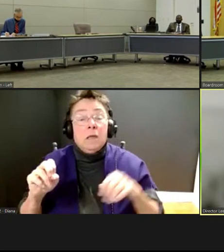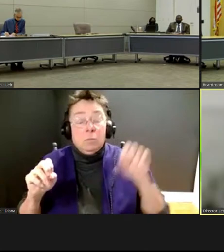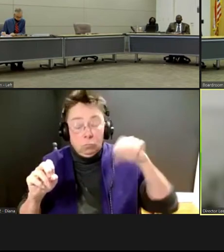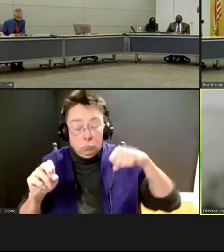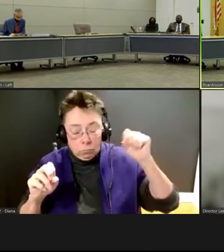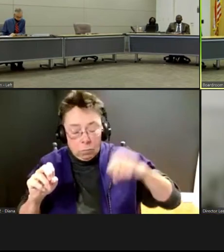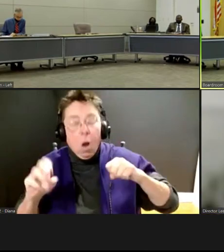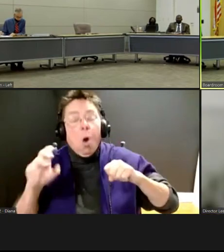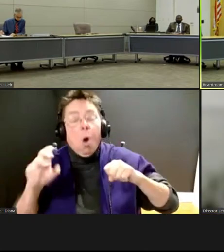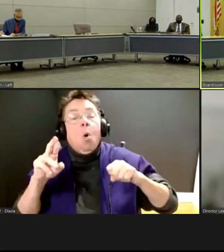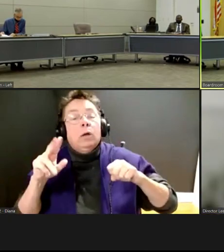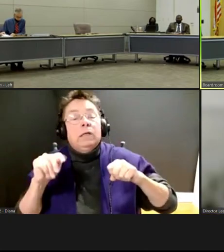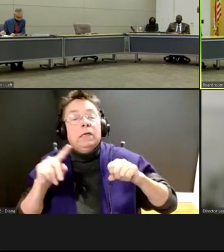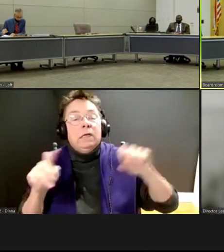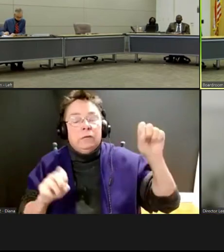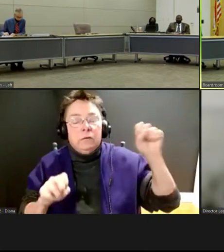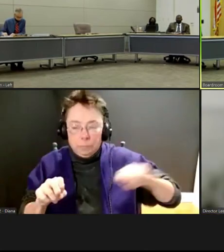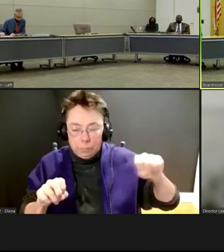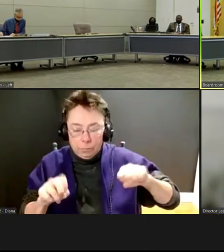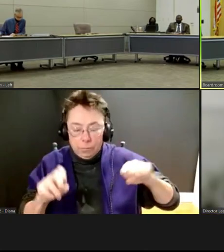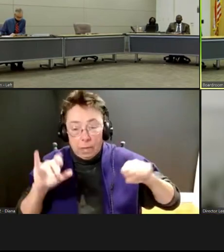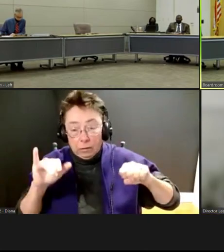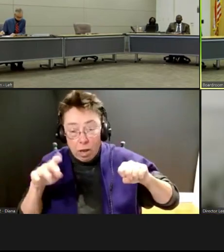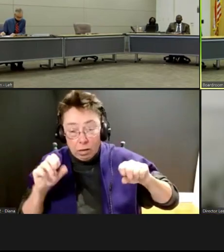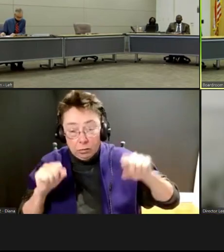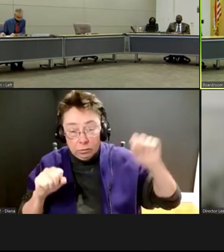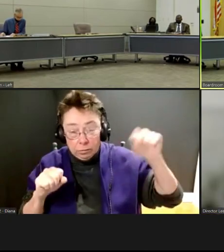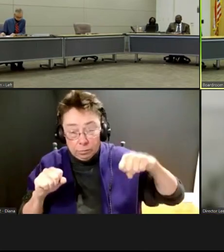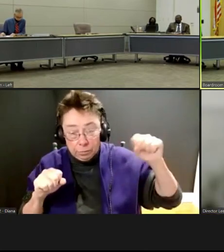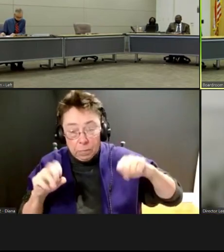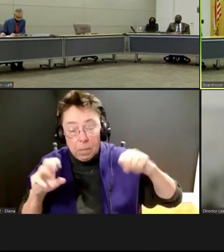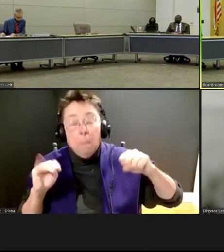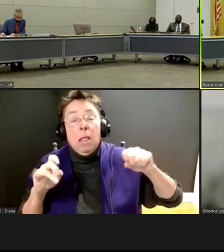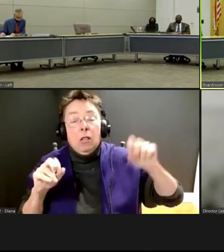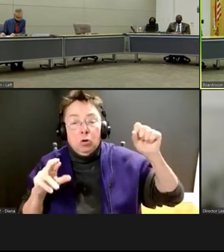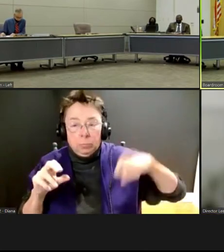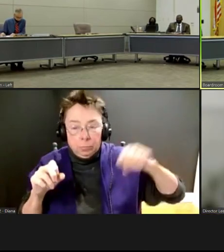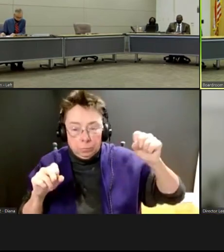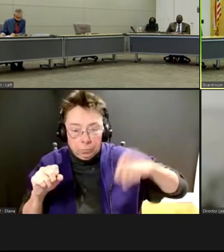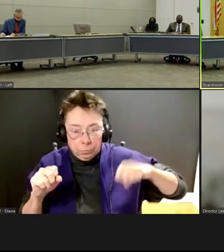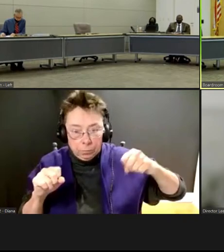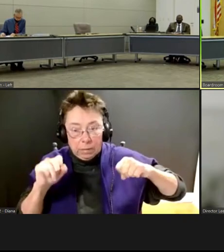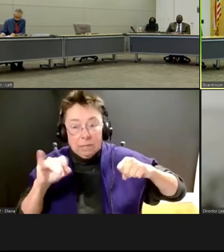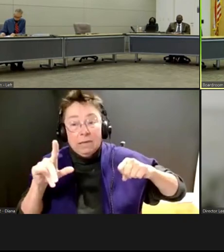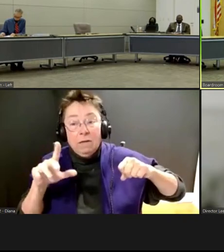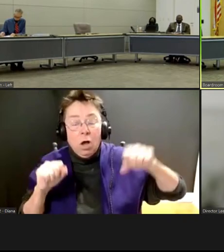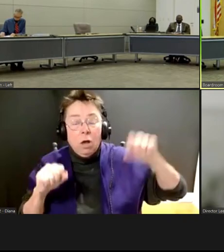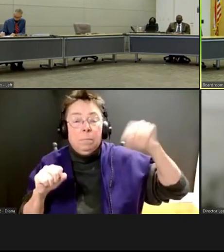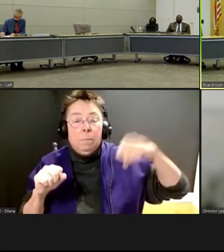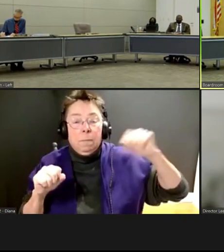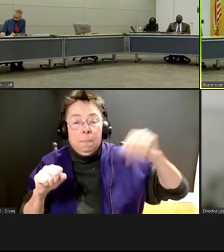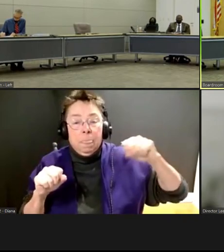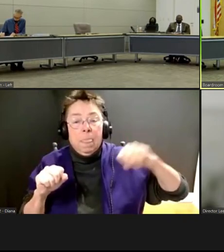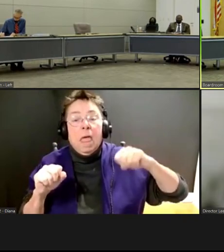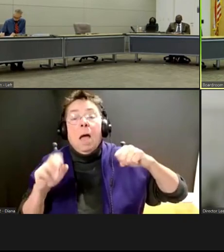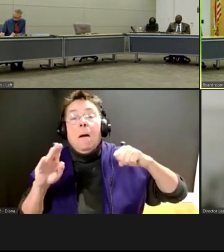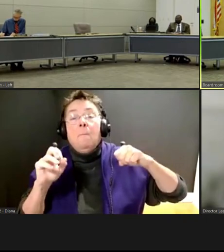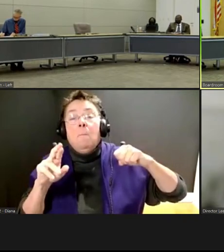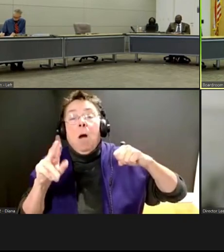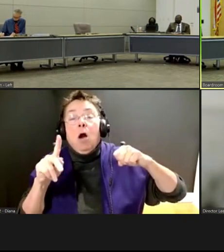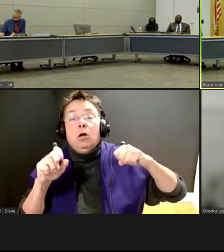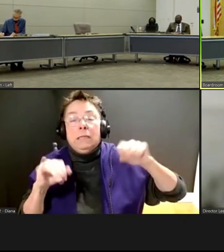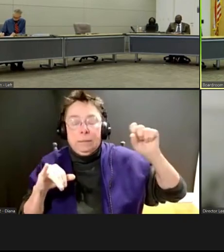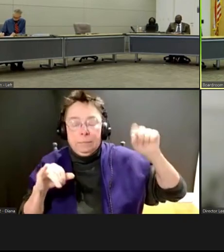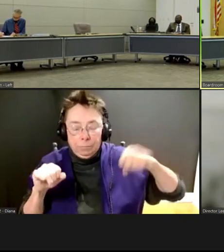Yes. Director Jakes? Yes. Director Miller? Yes. Director Silva? Yes. Chairman Barkley? Yes.